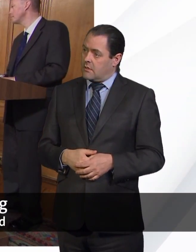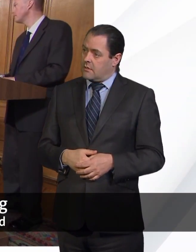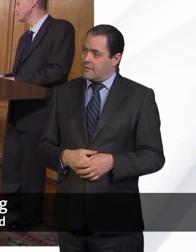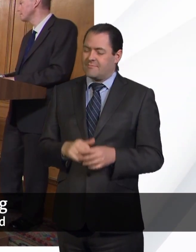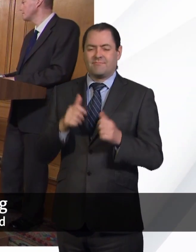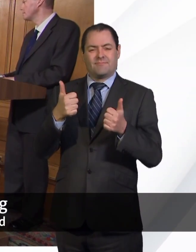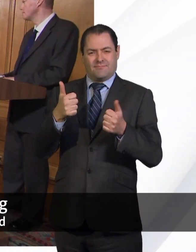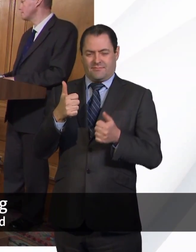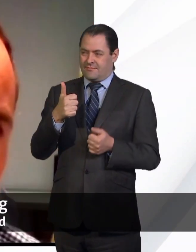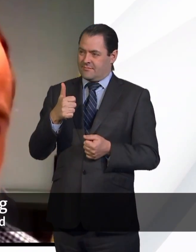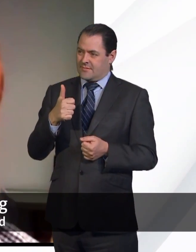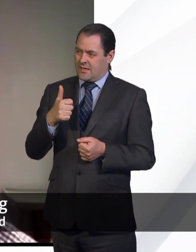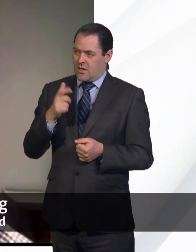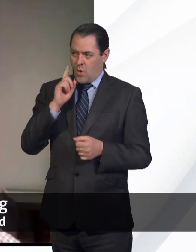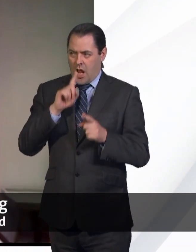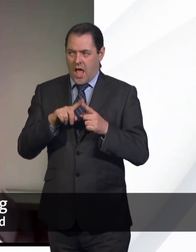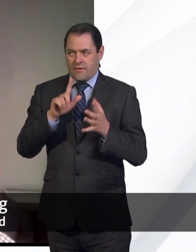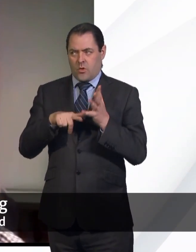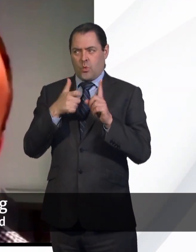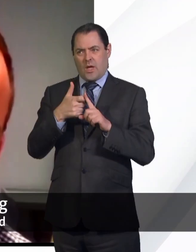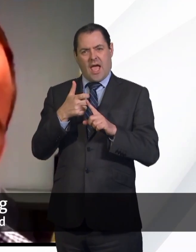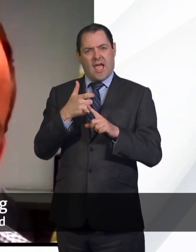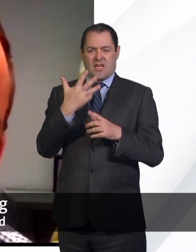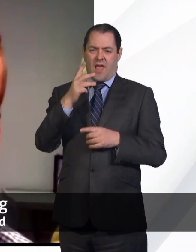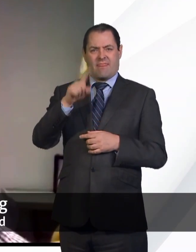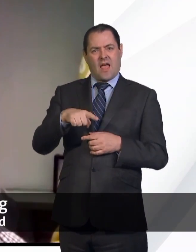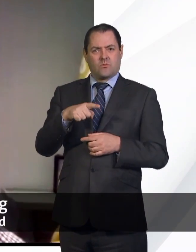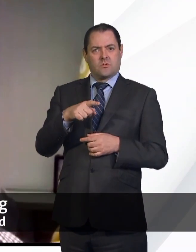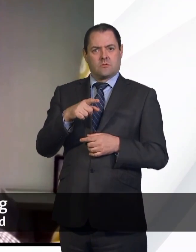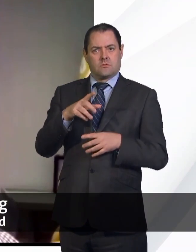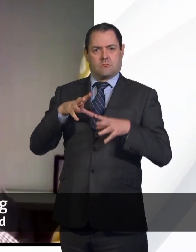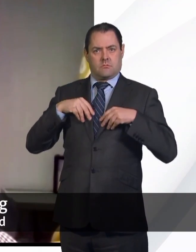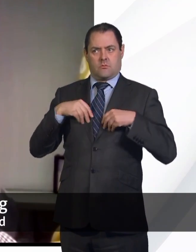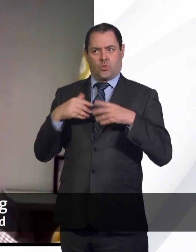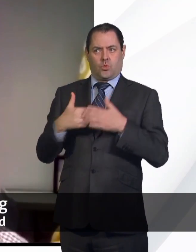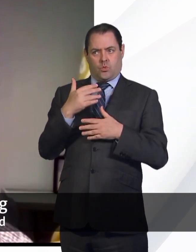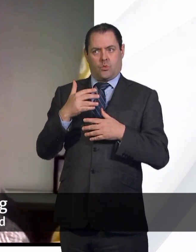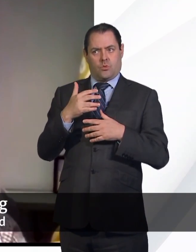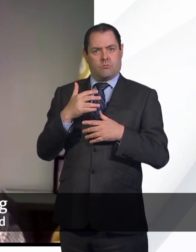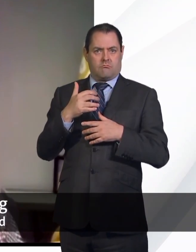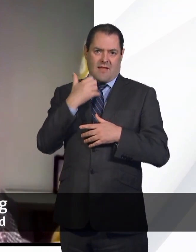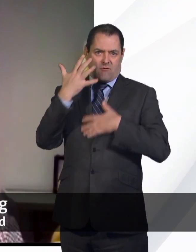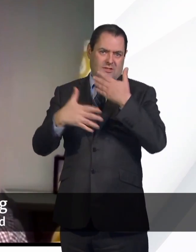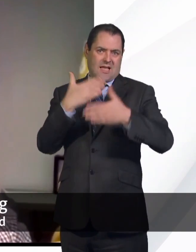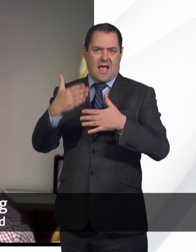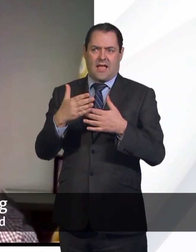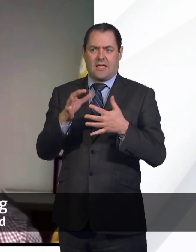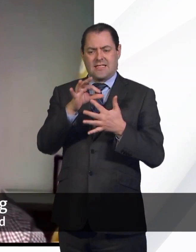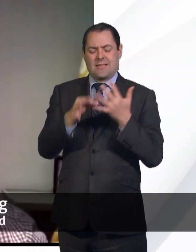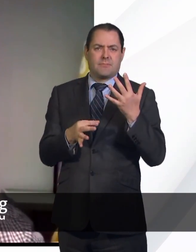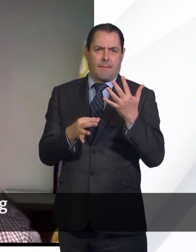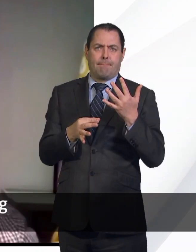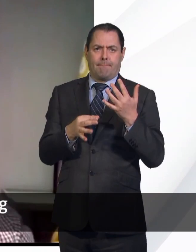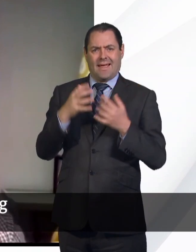Hi. The UK likely has more than 9,000 new cases a day, according to the symptom tracker app that's being run by King's